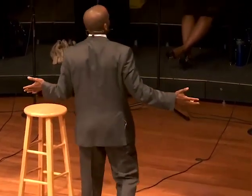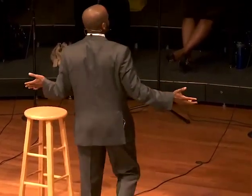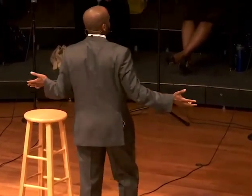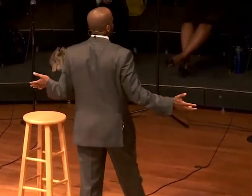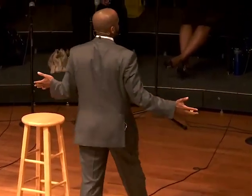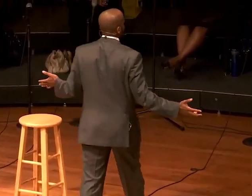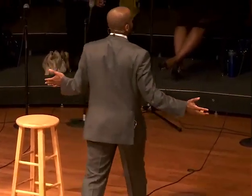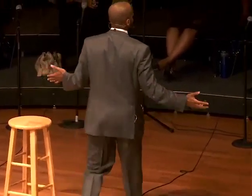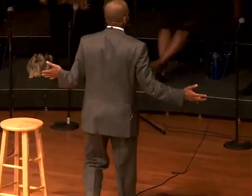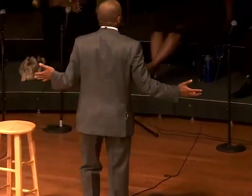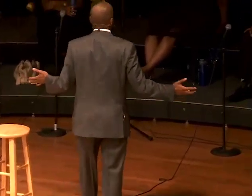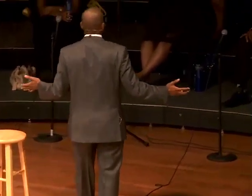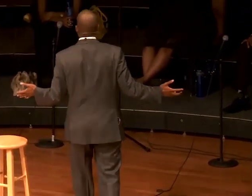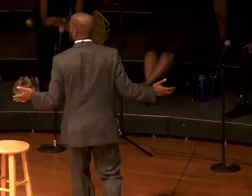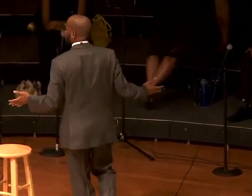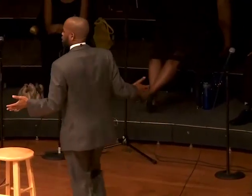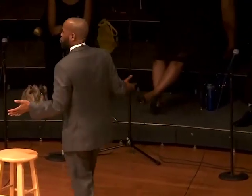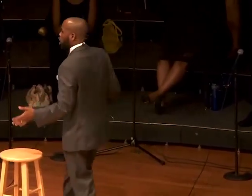stayed awake all night.